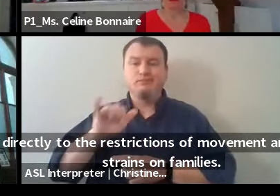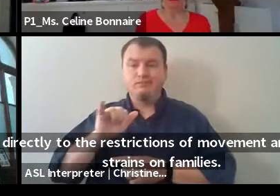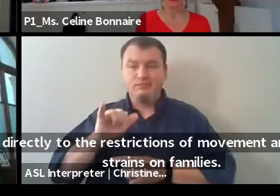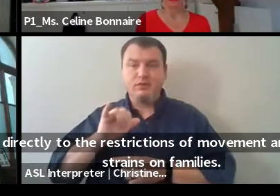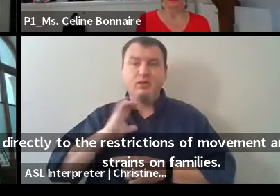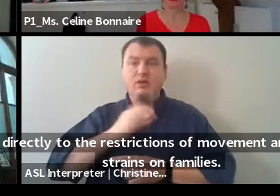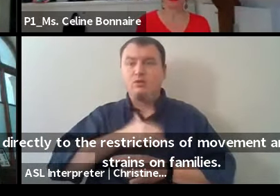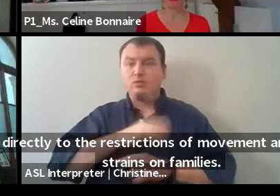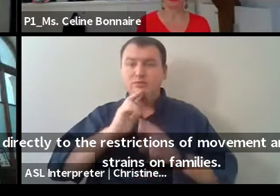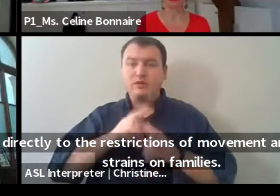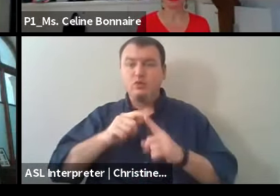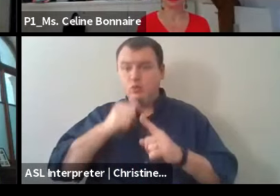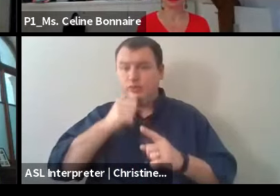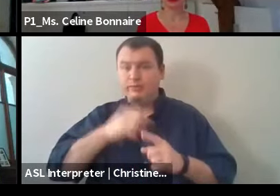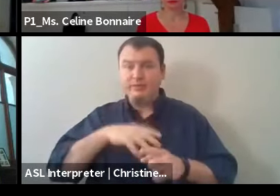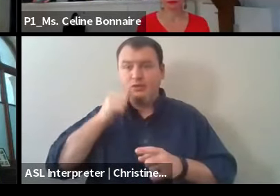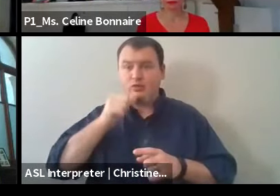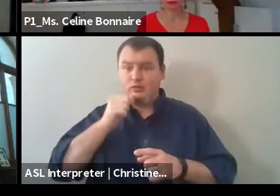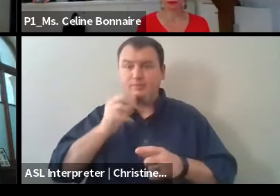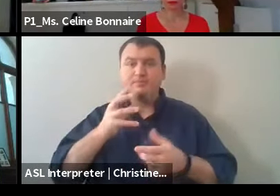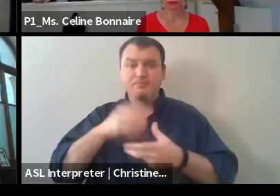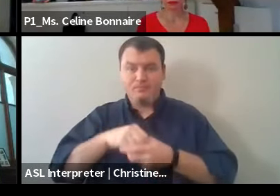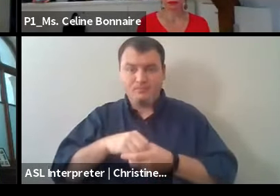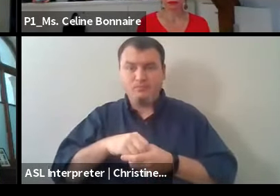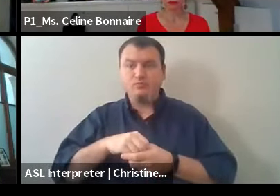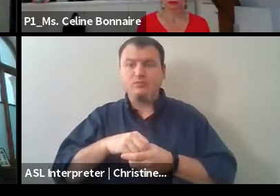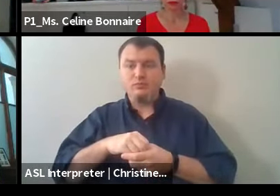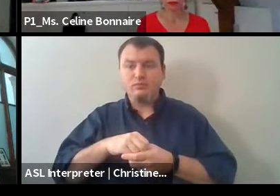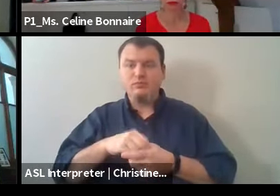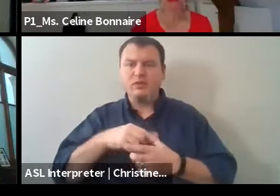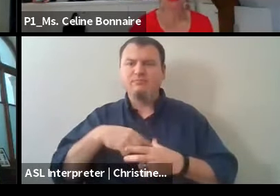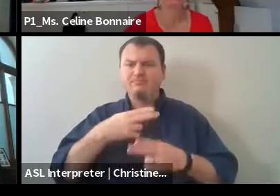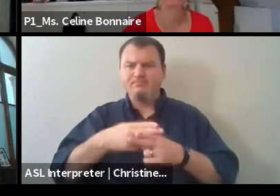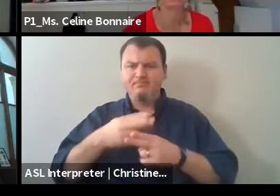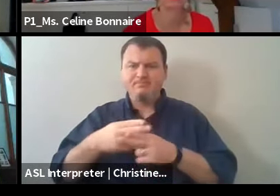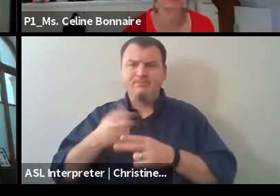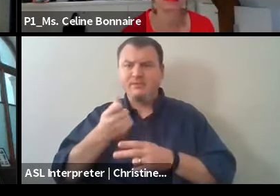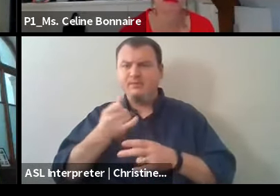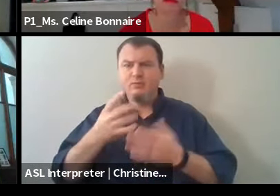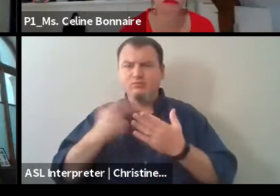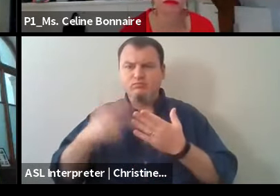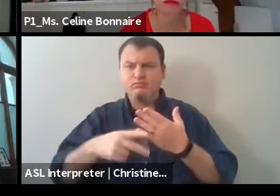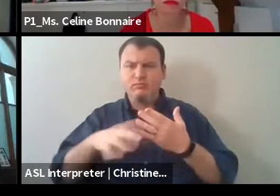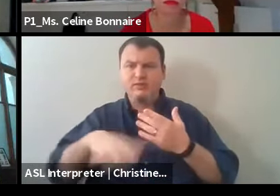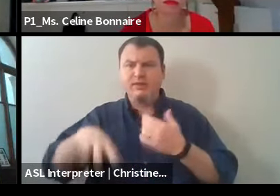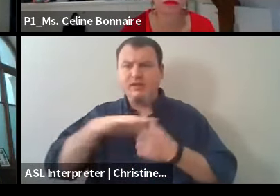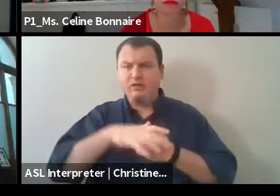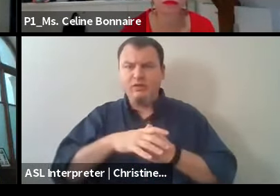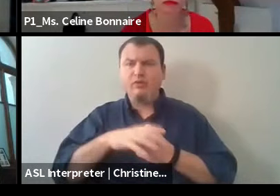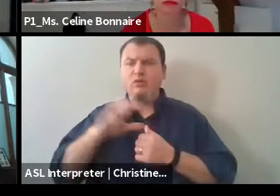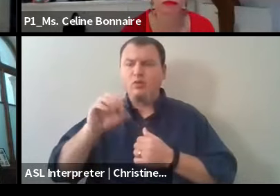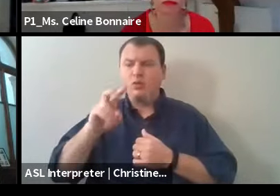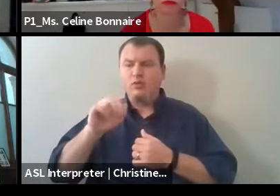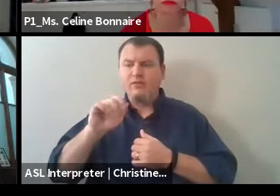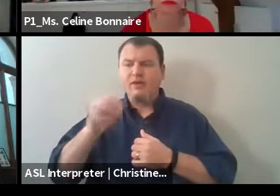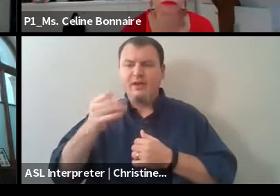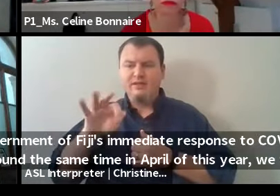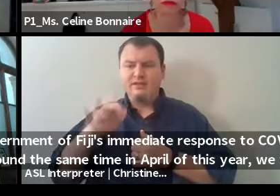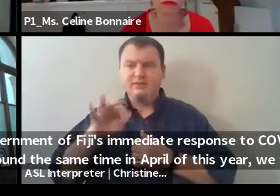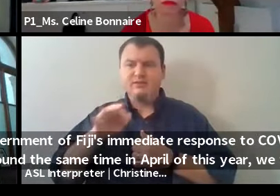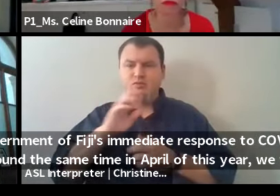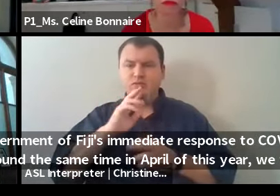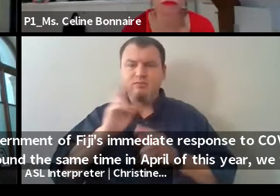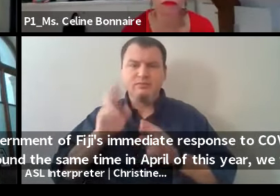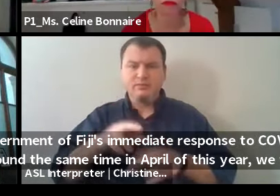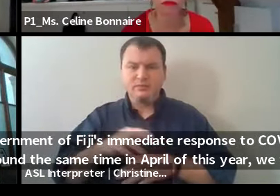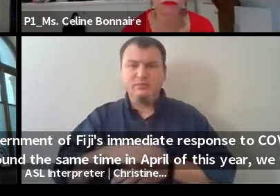and girls and survivors included, I'll name a few initiatives around this area. A COVID-19 response gender working